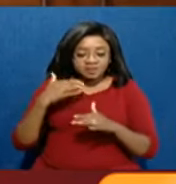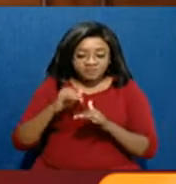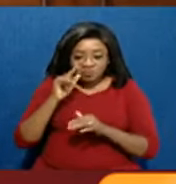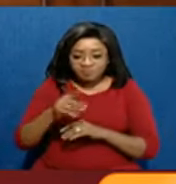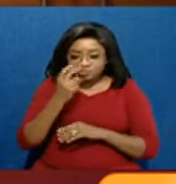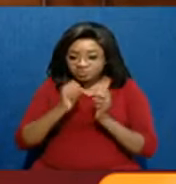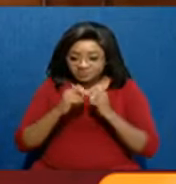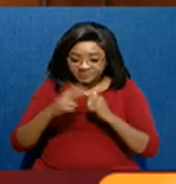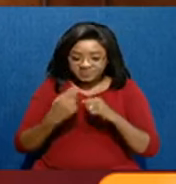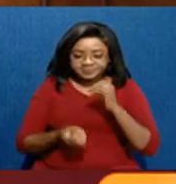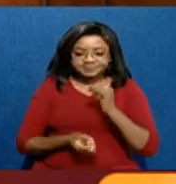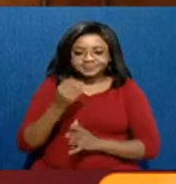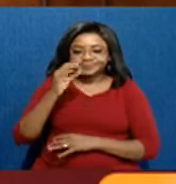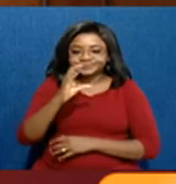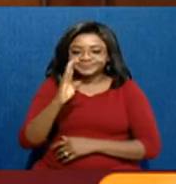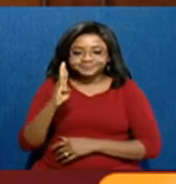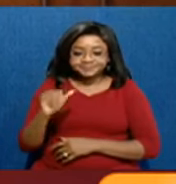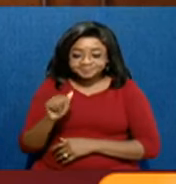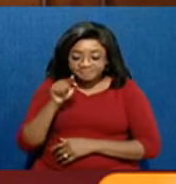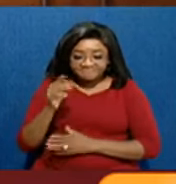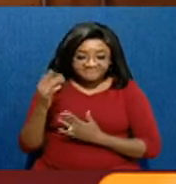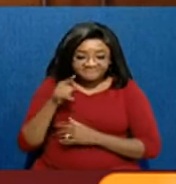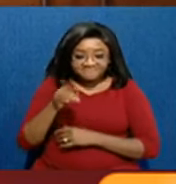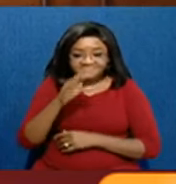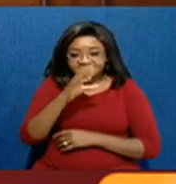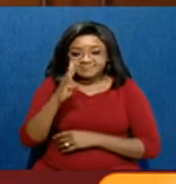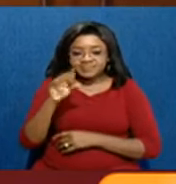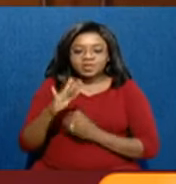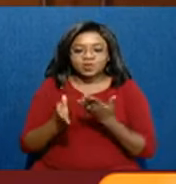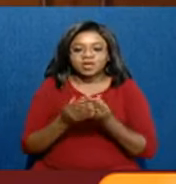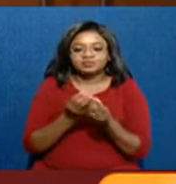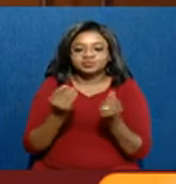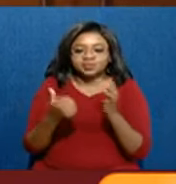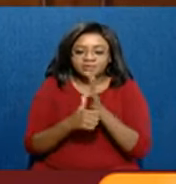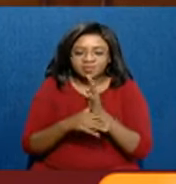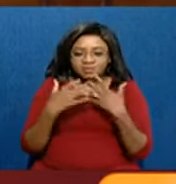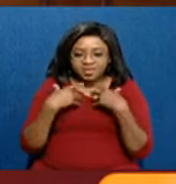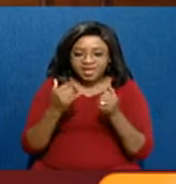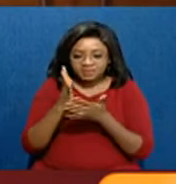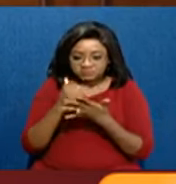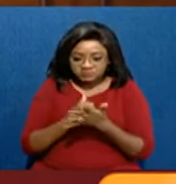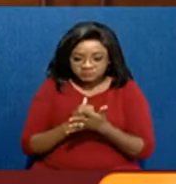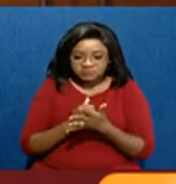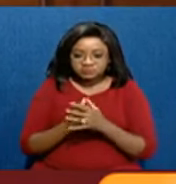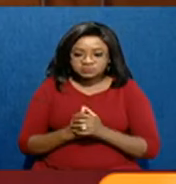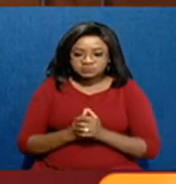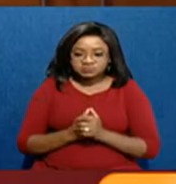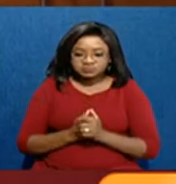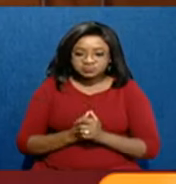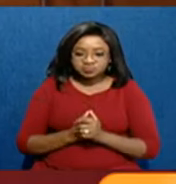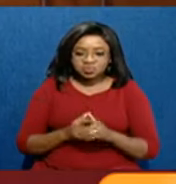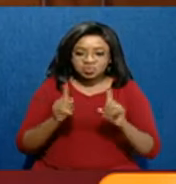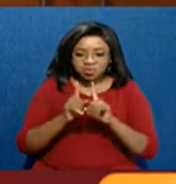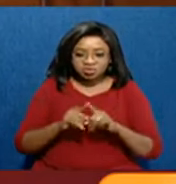the doctors then hoped would set the record straight and set matters in the health sector in the manner in which they are supposed to be. Those